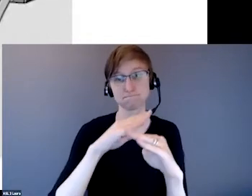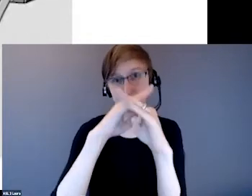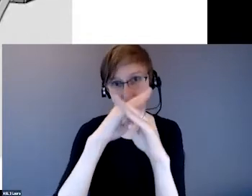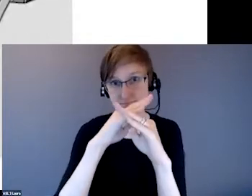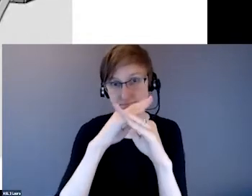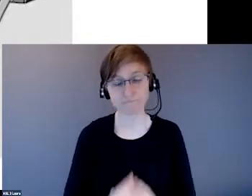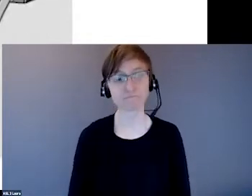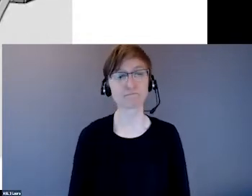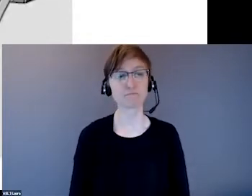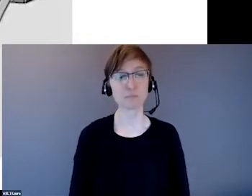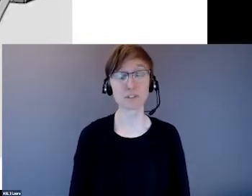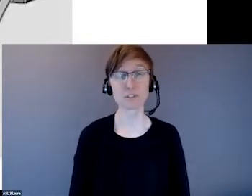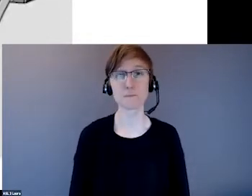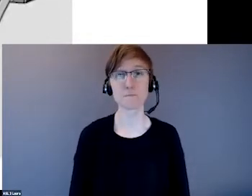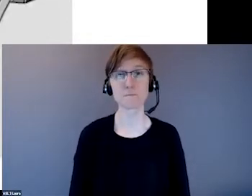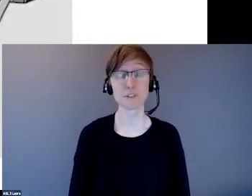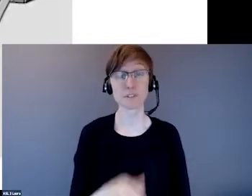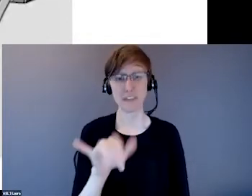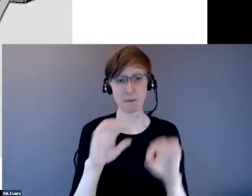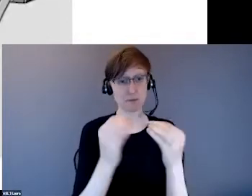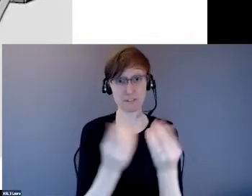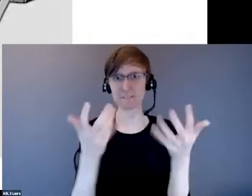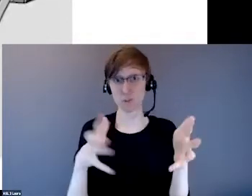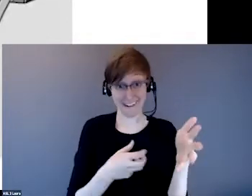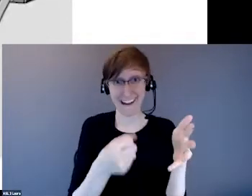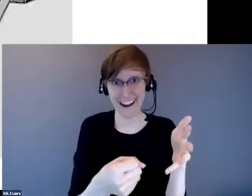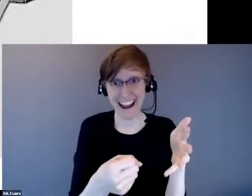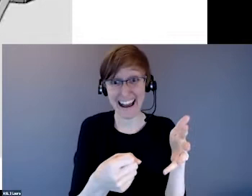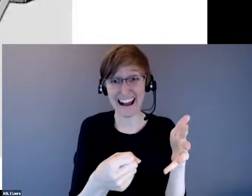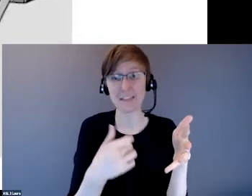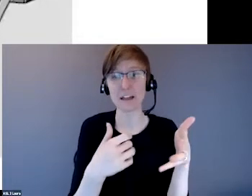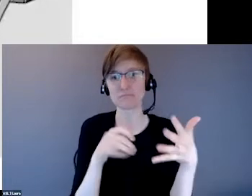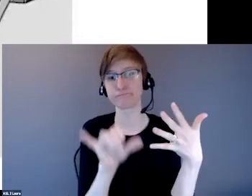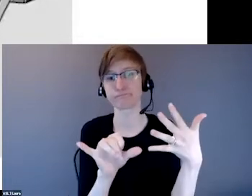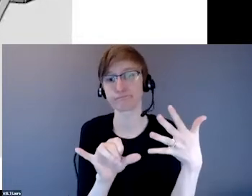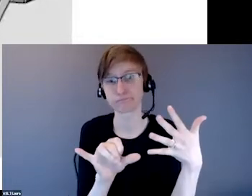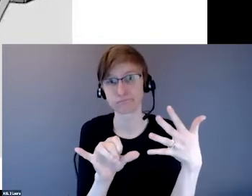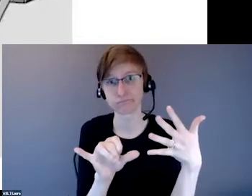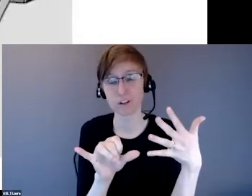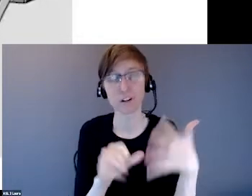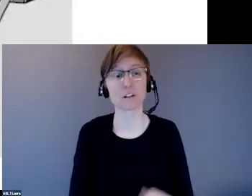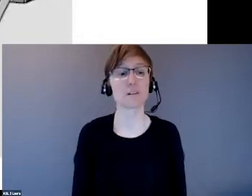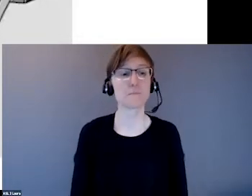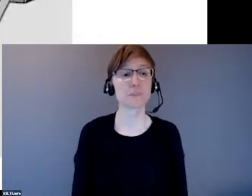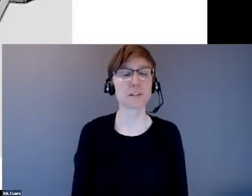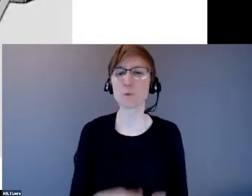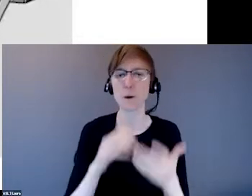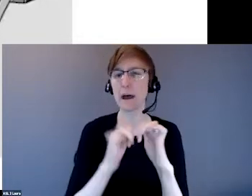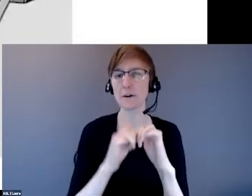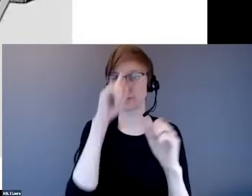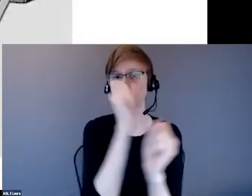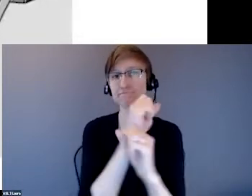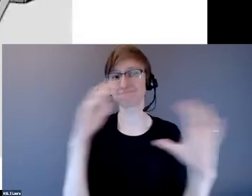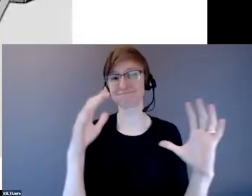organizations. One kind of way of conceptualizing those barriers of advancement is this glass ceiling metaphor. And the idea here,